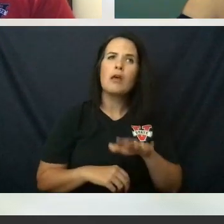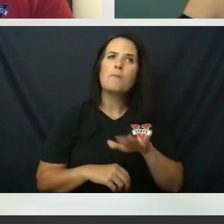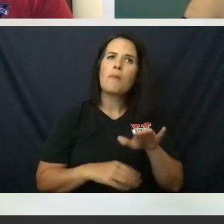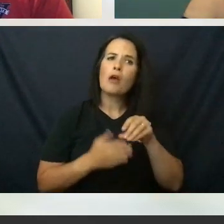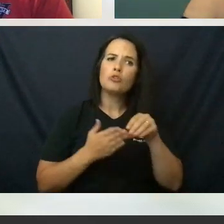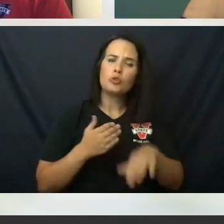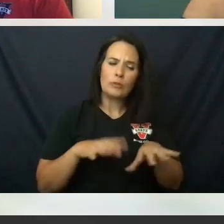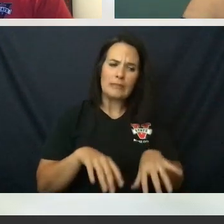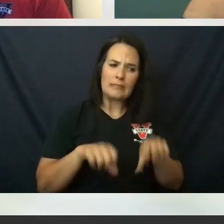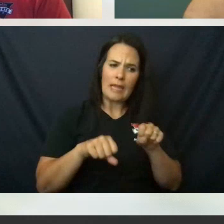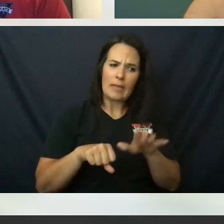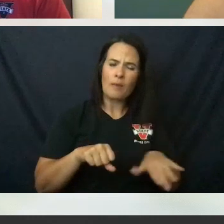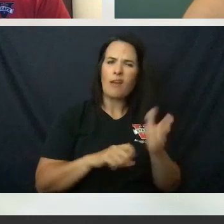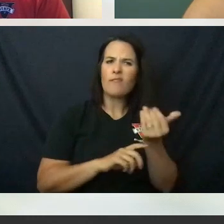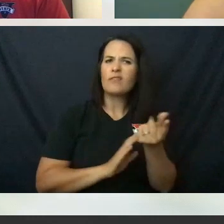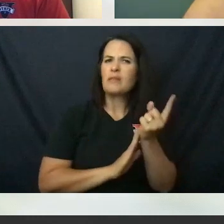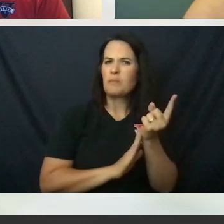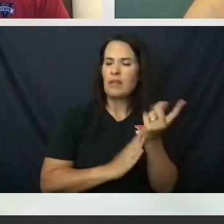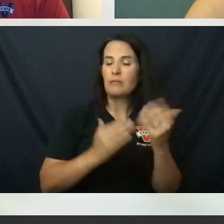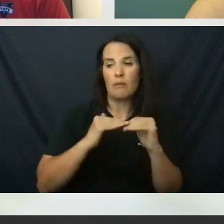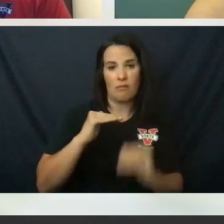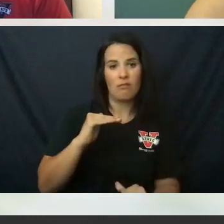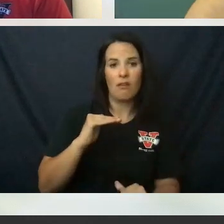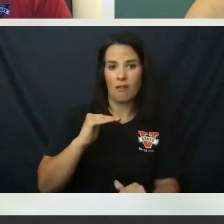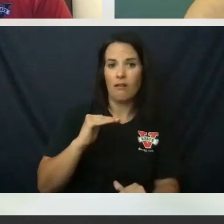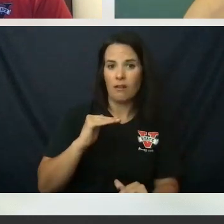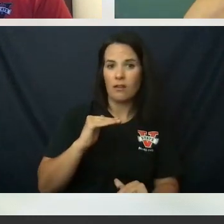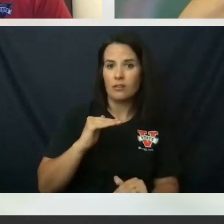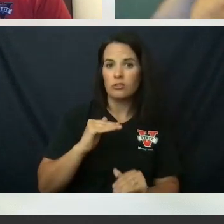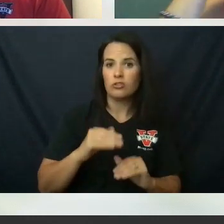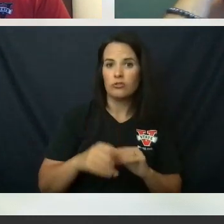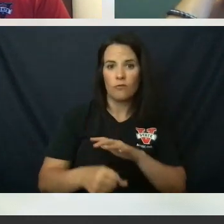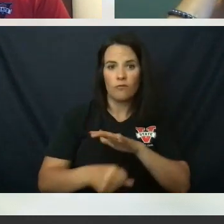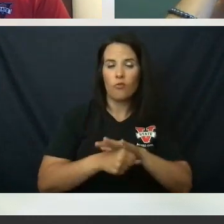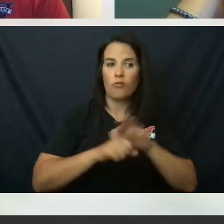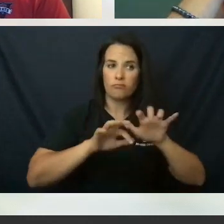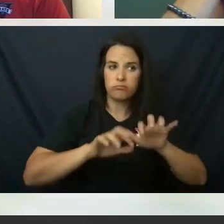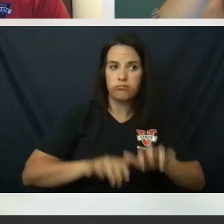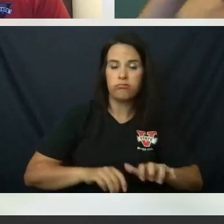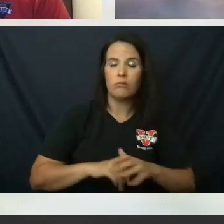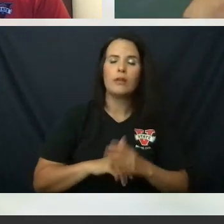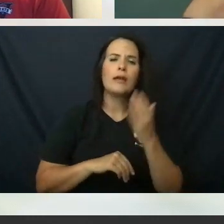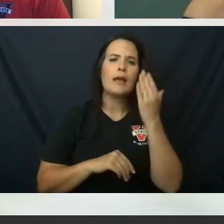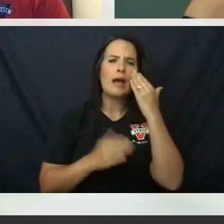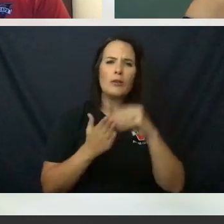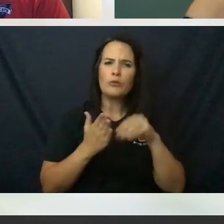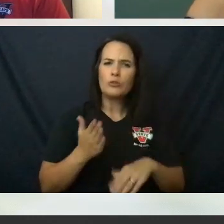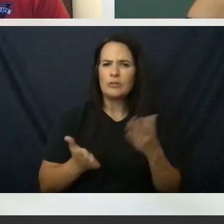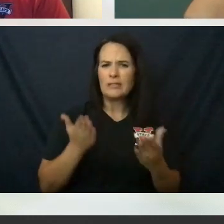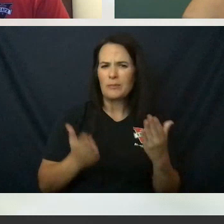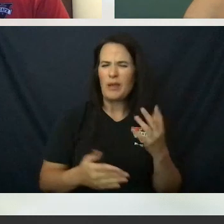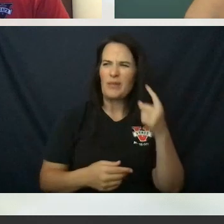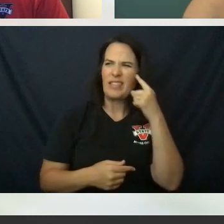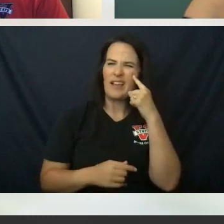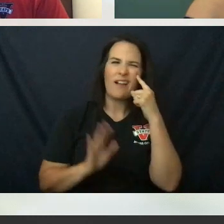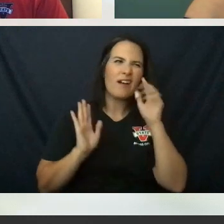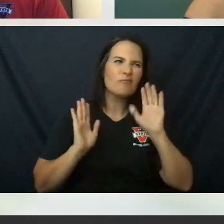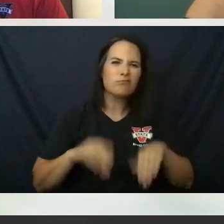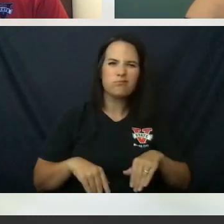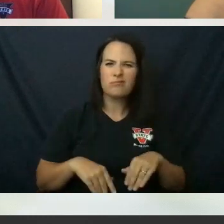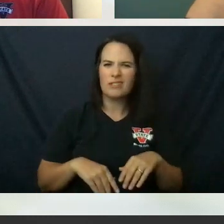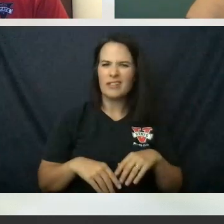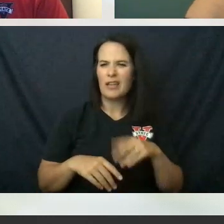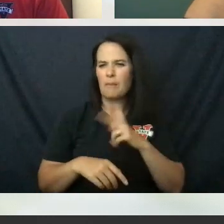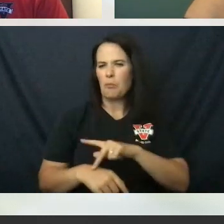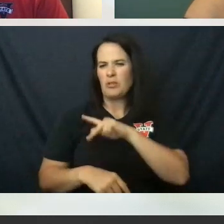student 15 minutes or less to get it completed. Now, I know some of the students are probably thinking, I've done